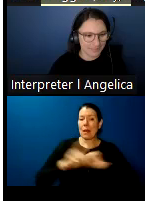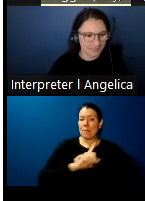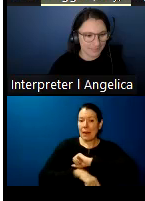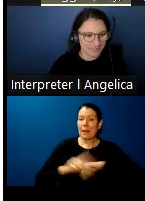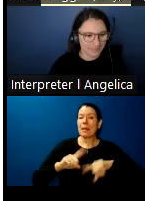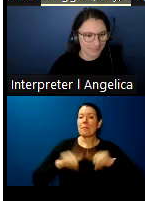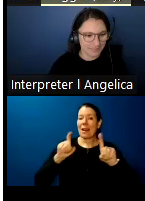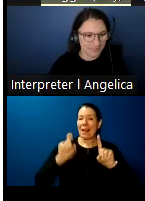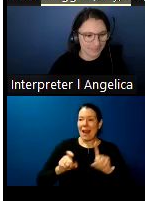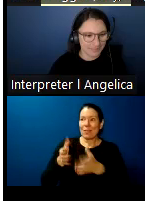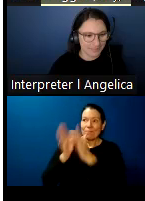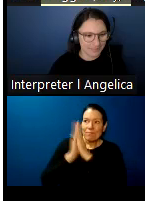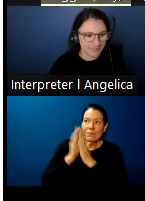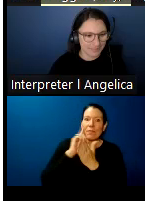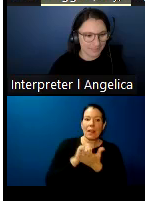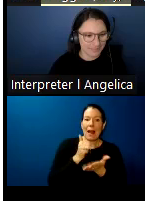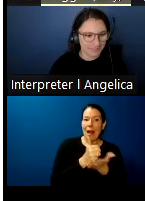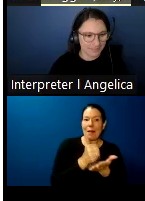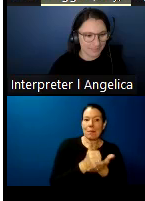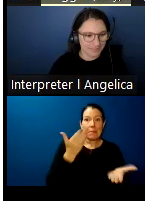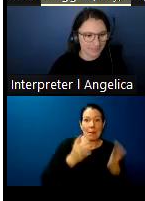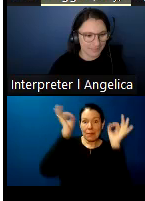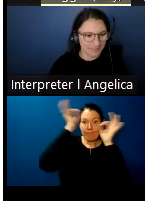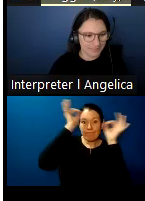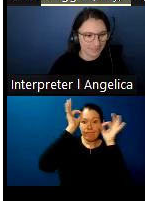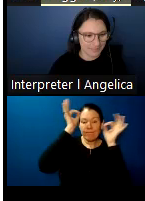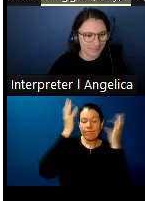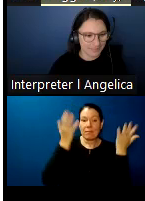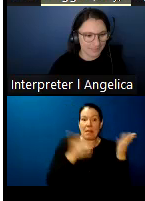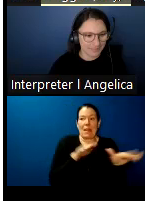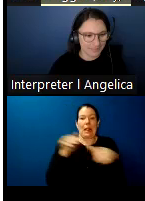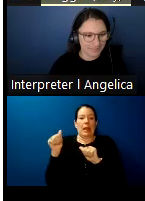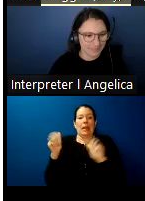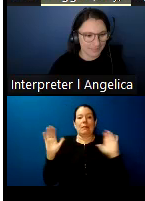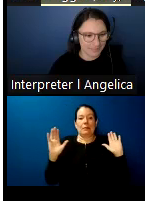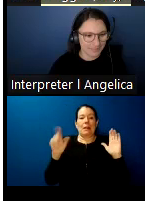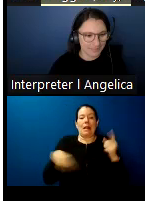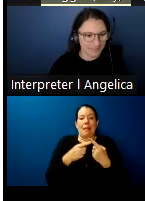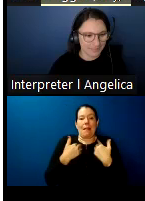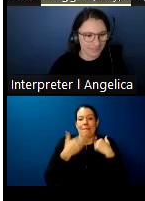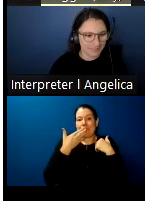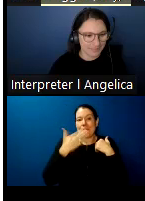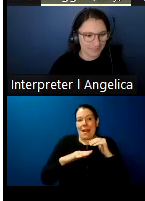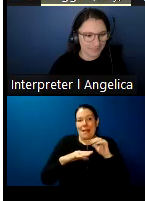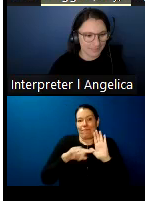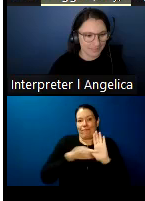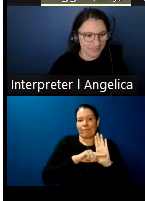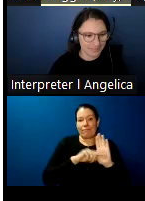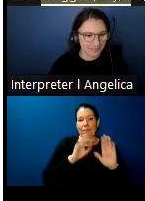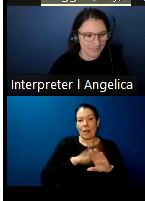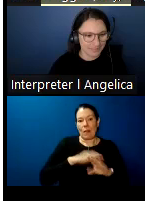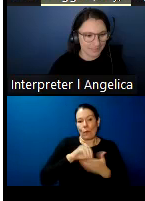to seek out that help. They may not know that, and they may just leave, and now they have a poor tenant history or a poor record for